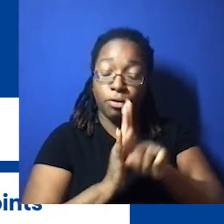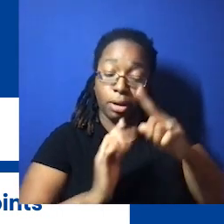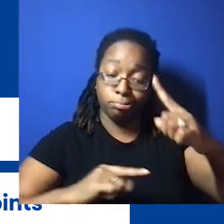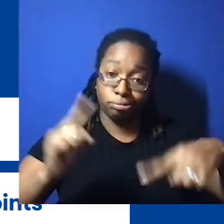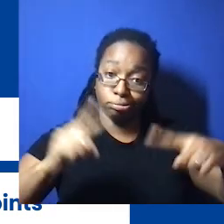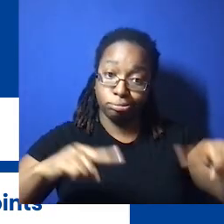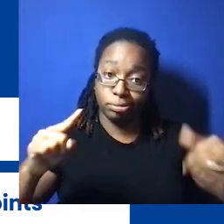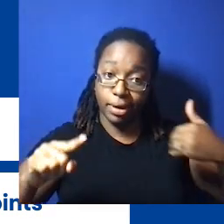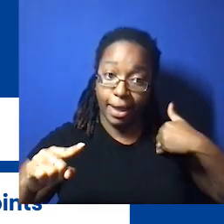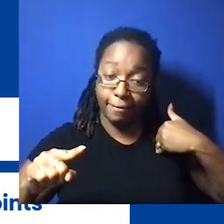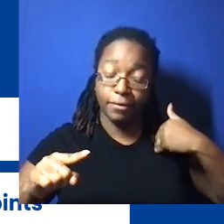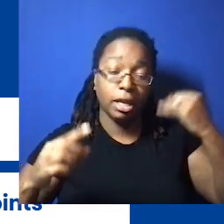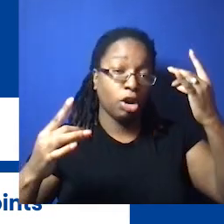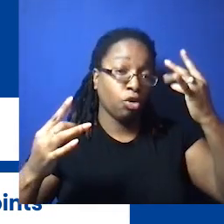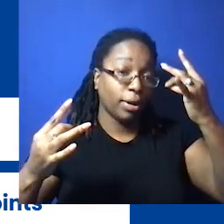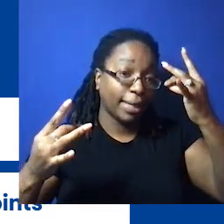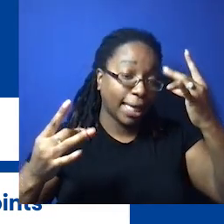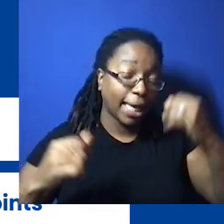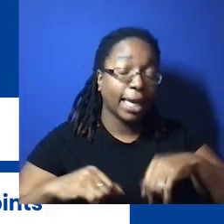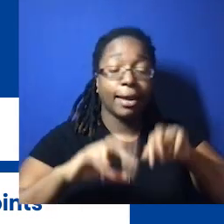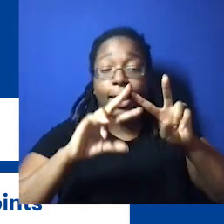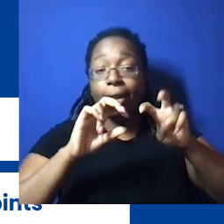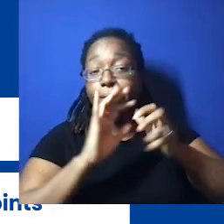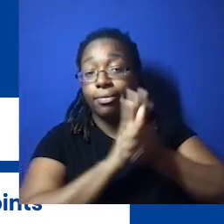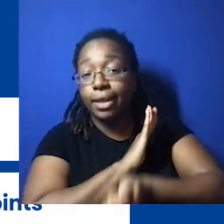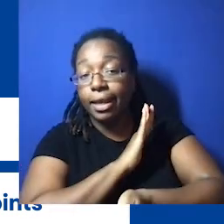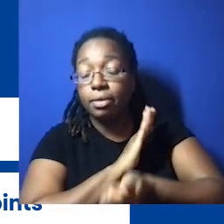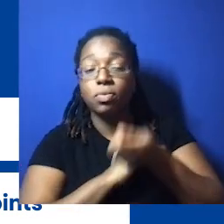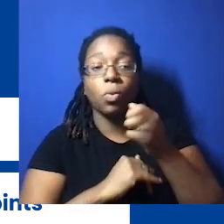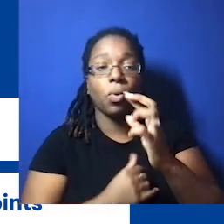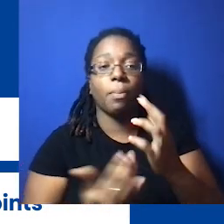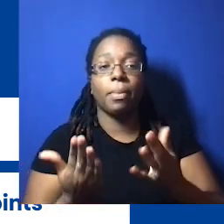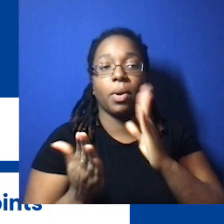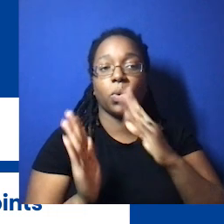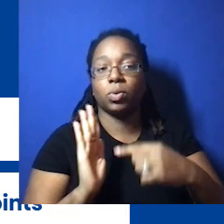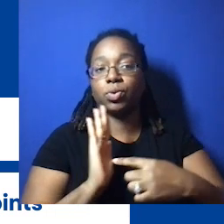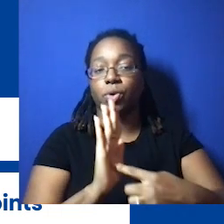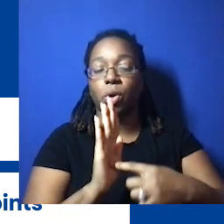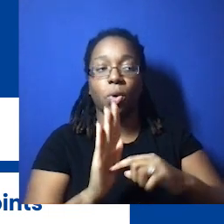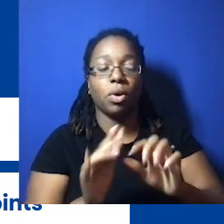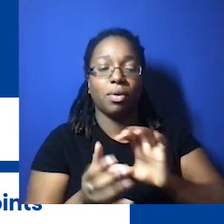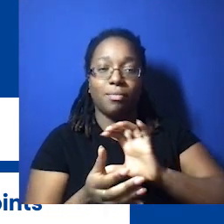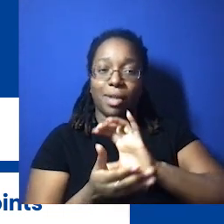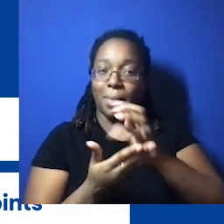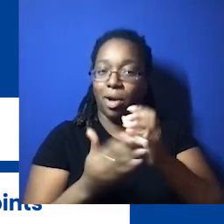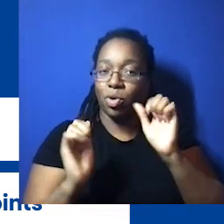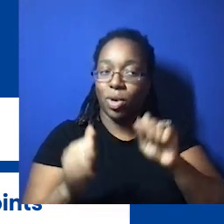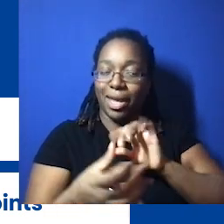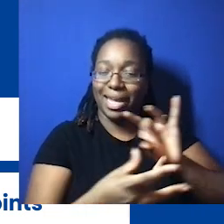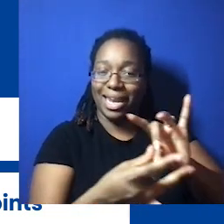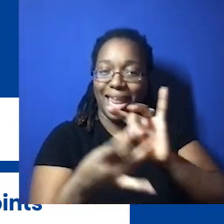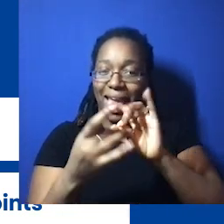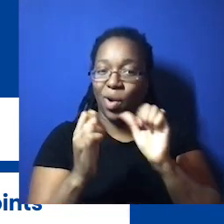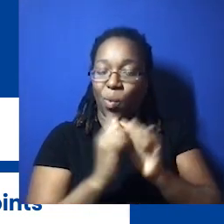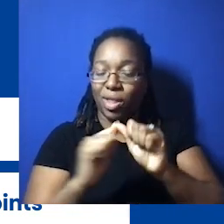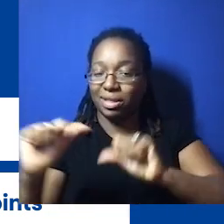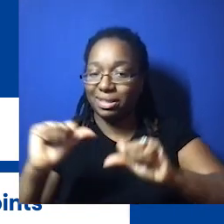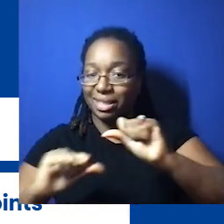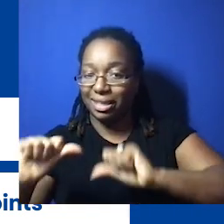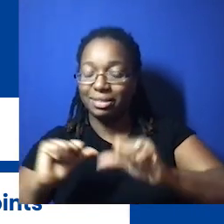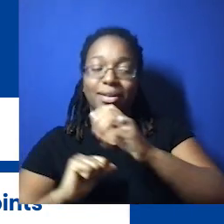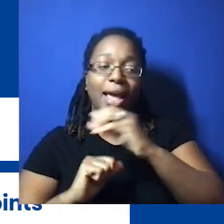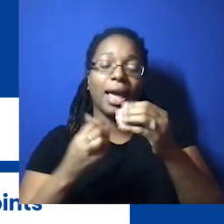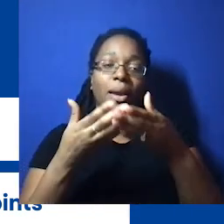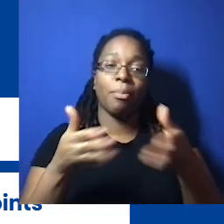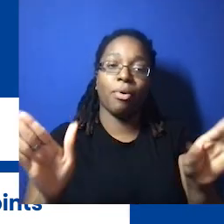creative thinking, analytical skills, and/or indicates your capacity and willingness to make connections between science and broader